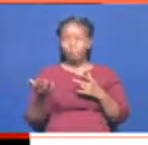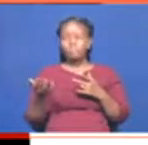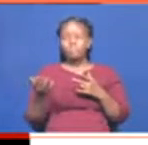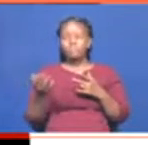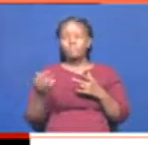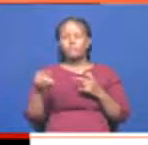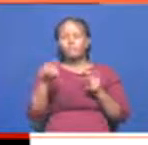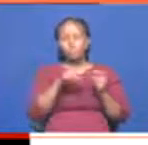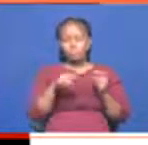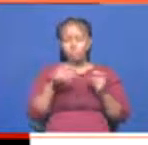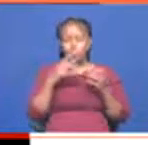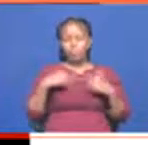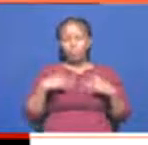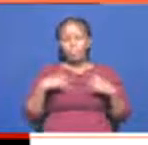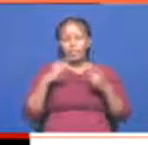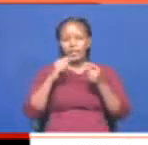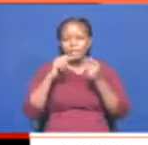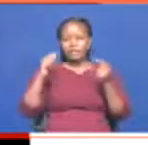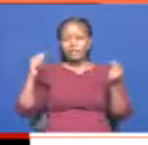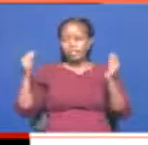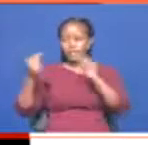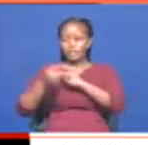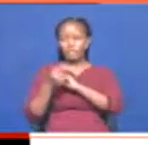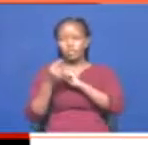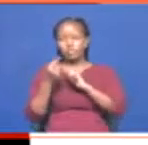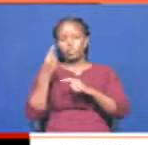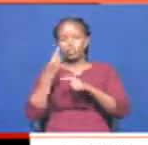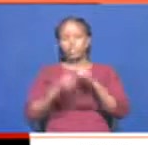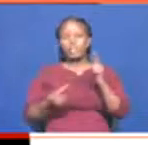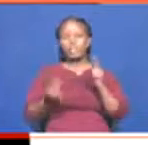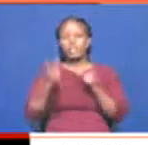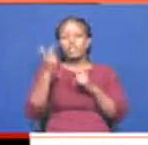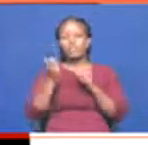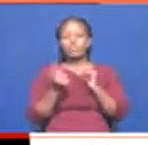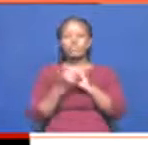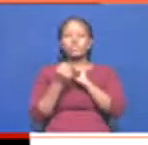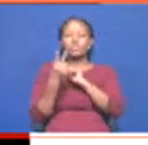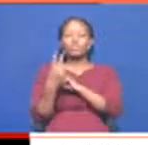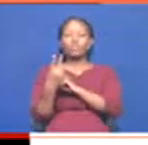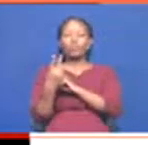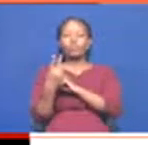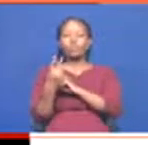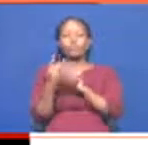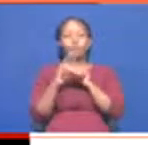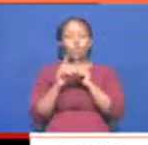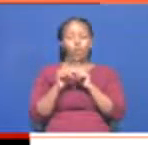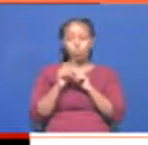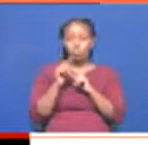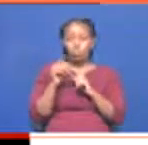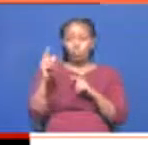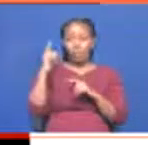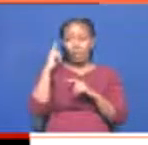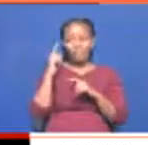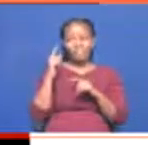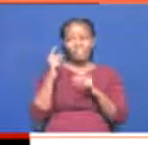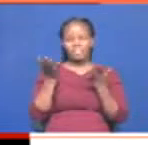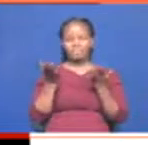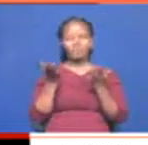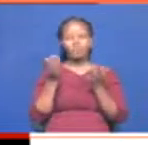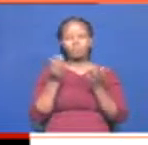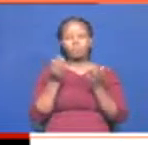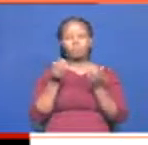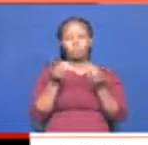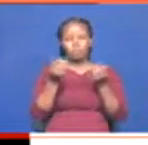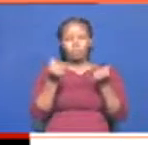we were transitioned in 2012, and that act merely dealt with the